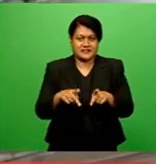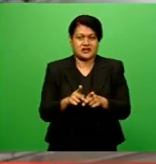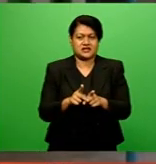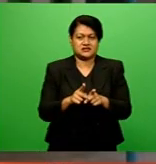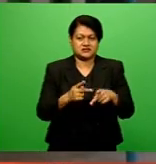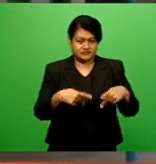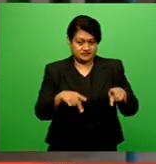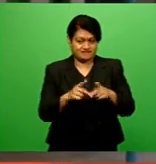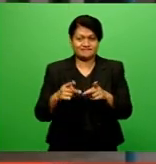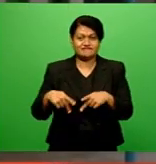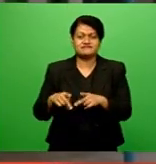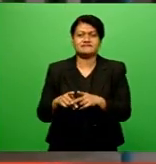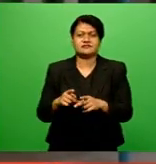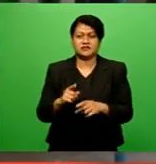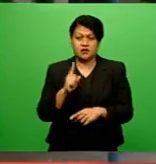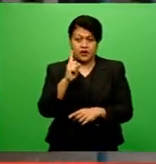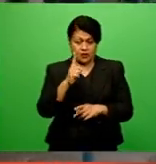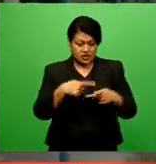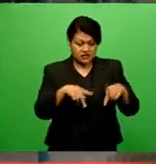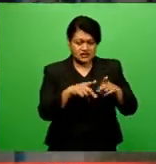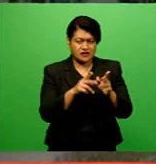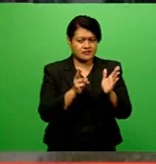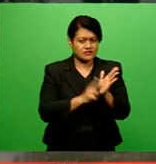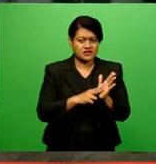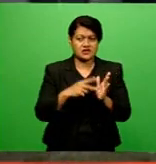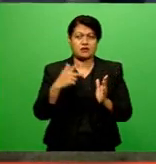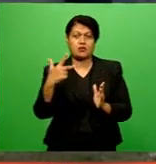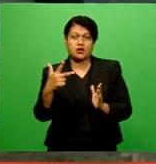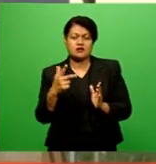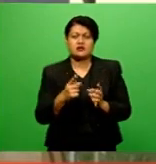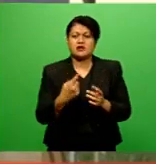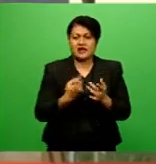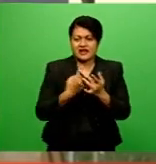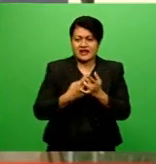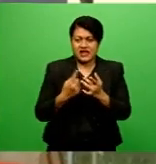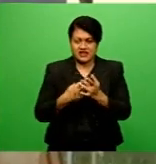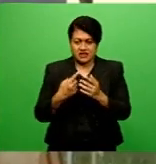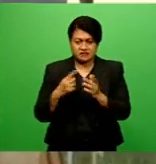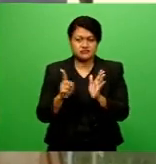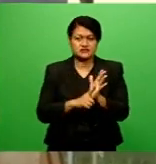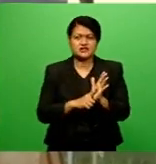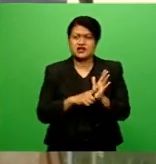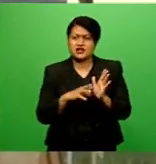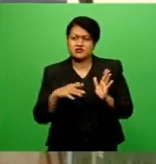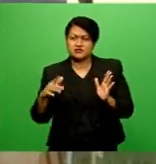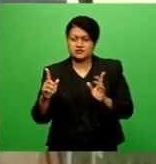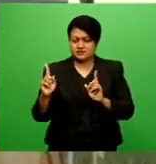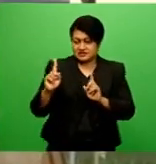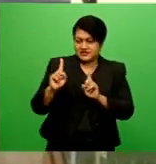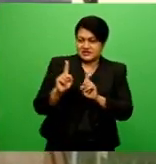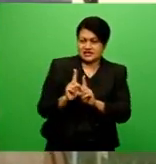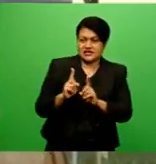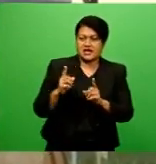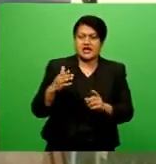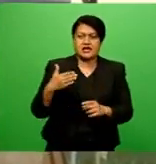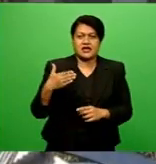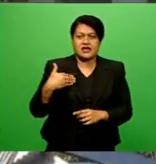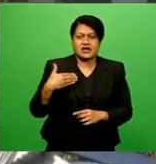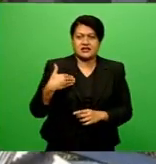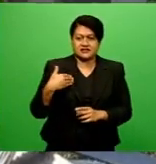of the teams will be based in Nambualu and another will be based at Lekutu Government Station beside the health centre. One in